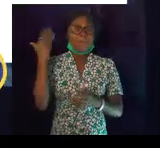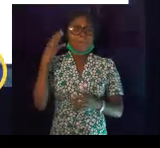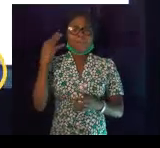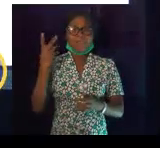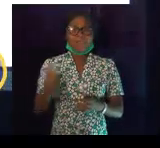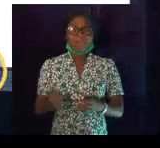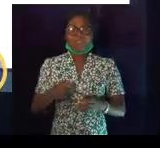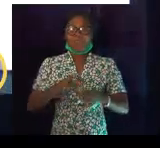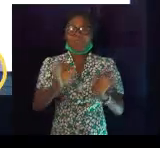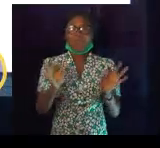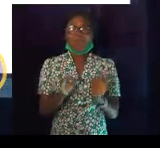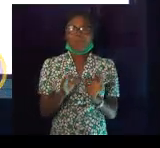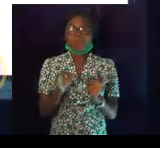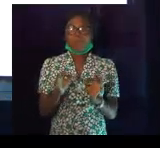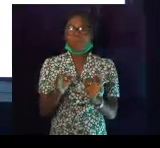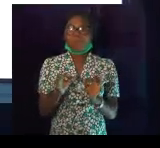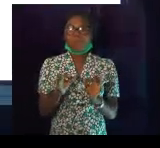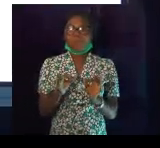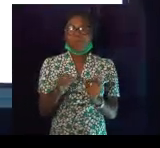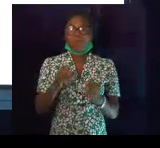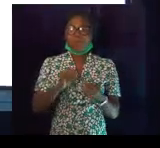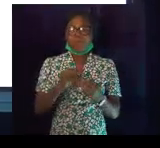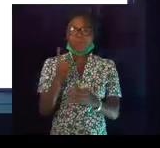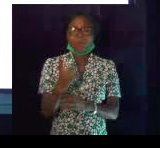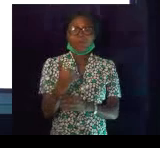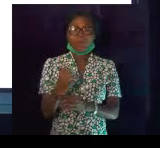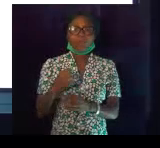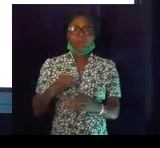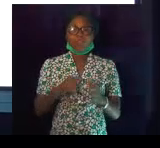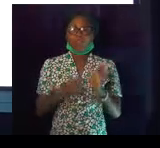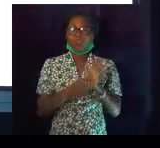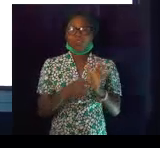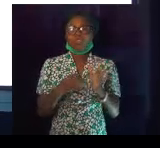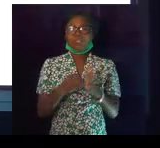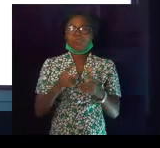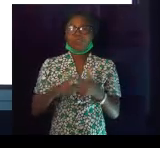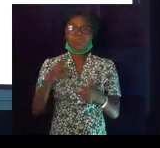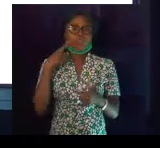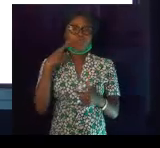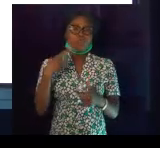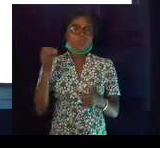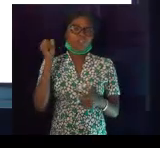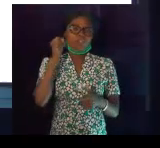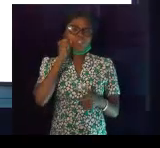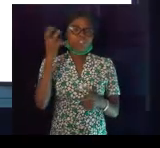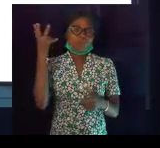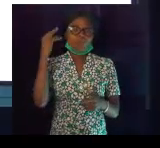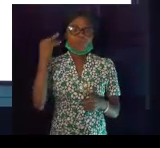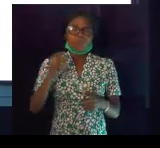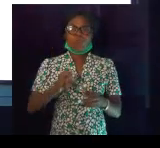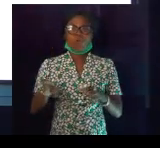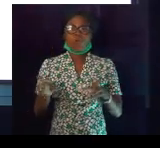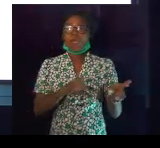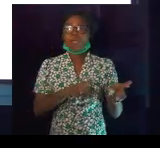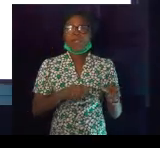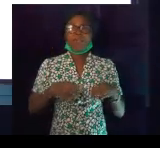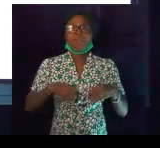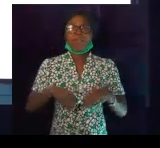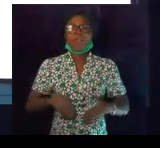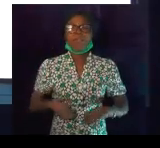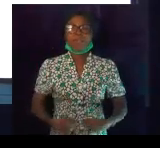participle forms. 1. He showed it to her. She was already